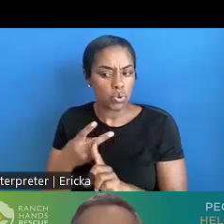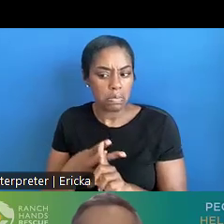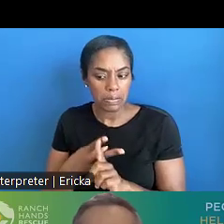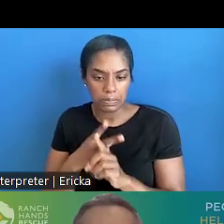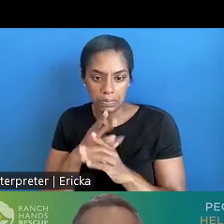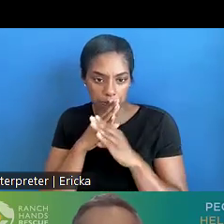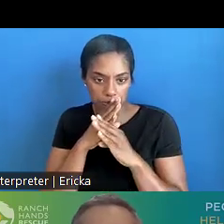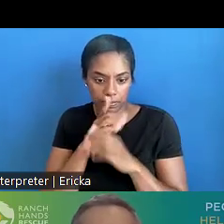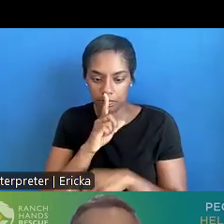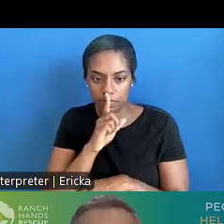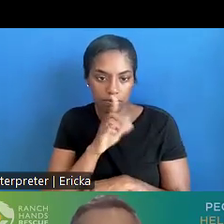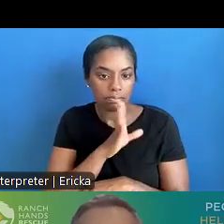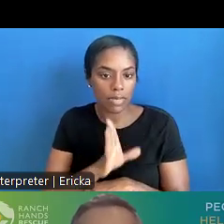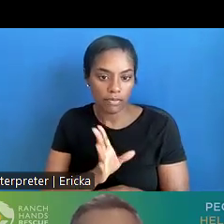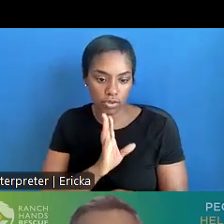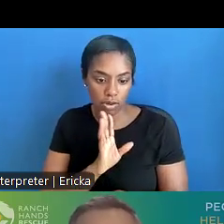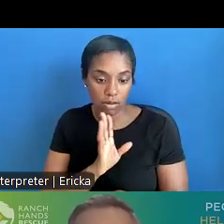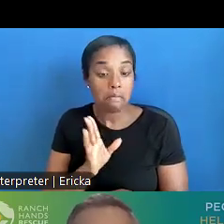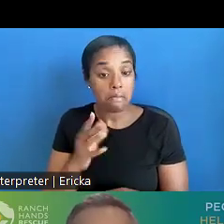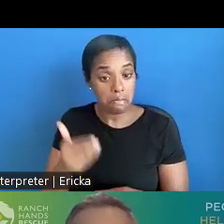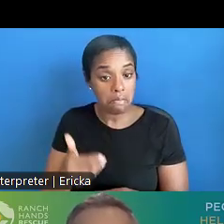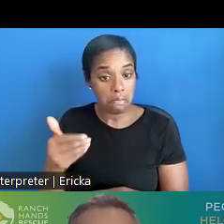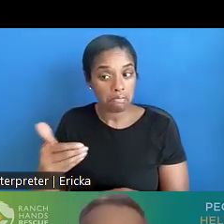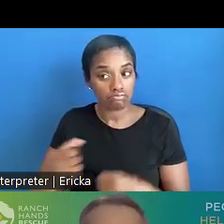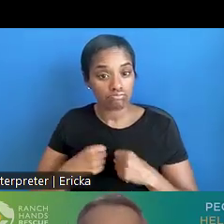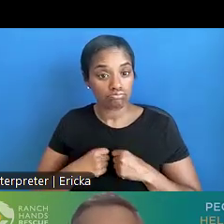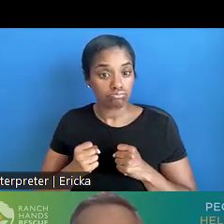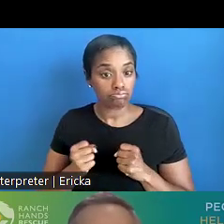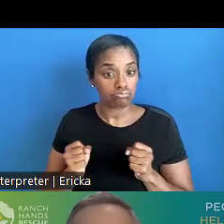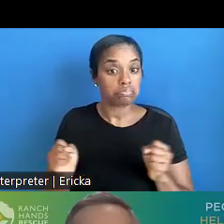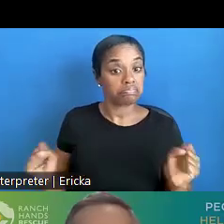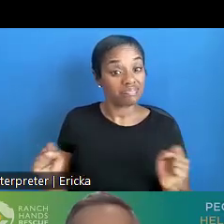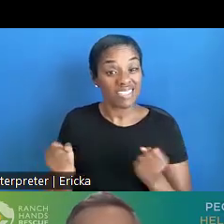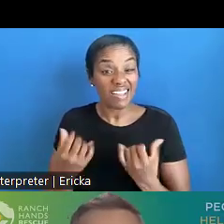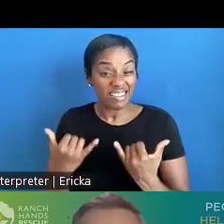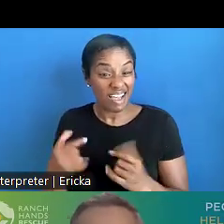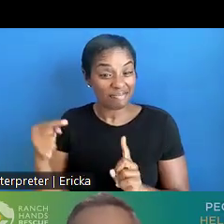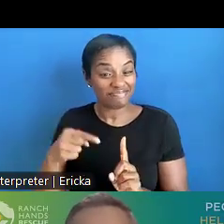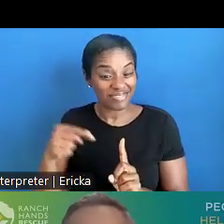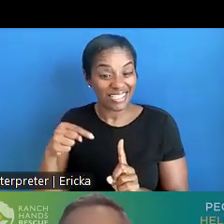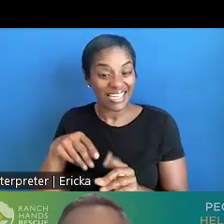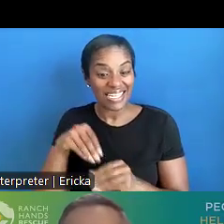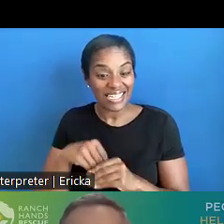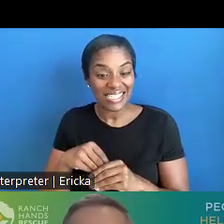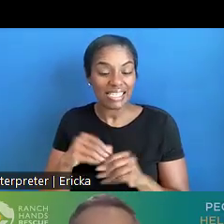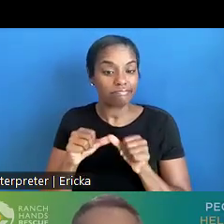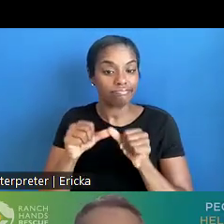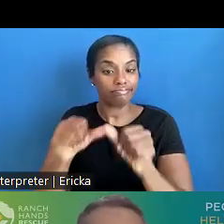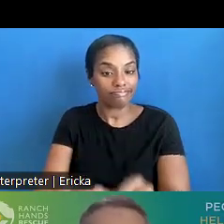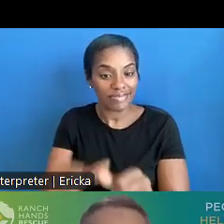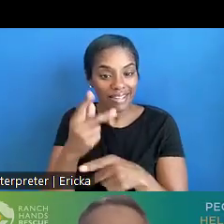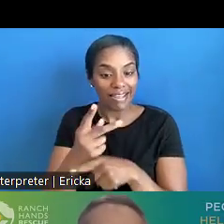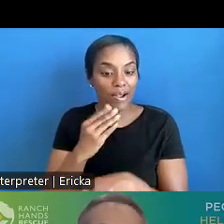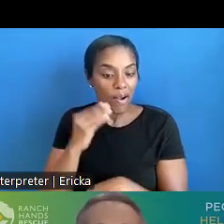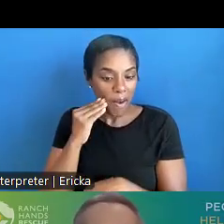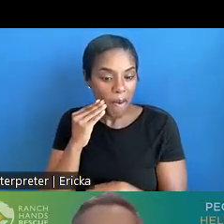over time started to open up and got the help and support he needs. And now he's in a lifelong care home and he's happy and healthy and everything, which is just so